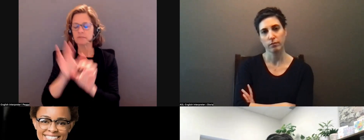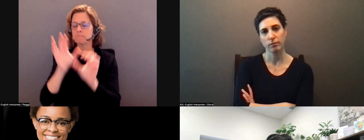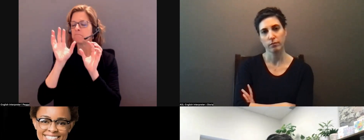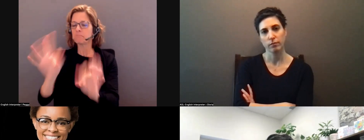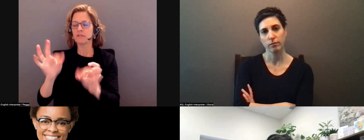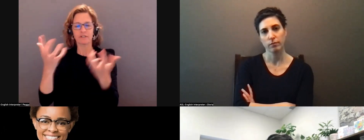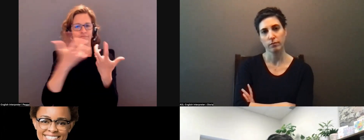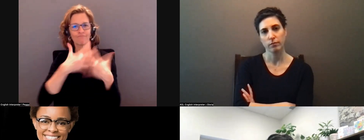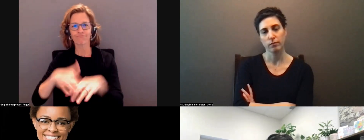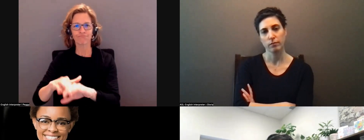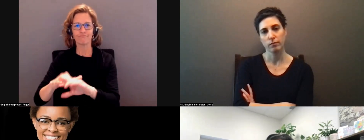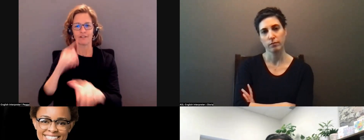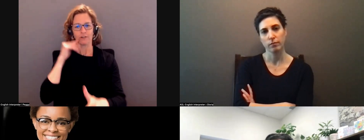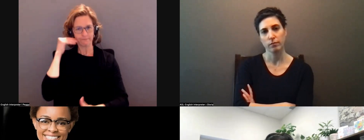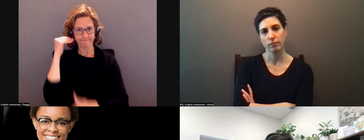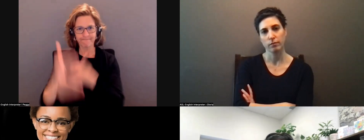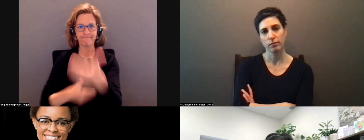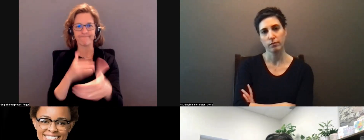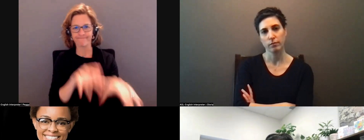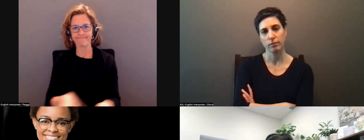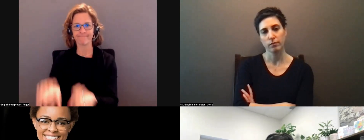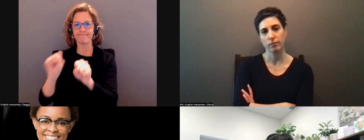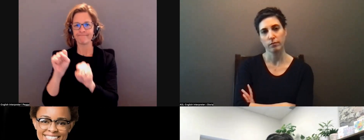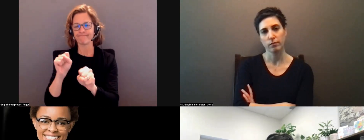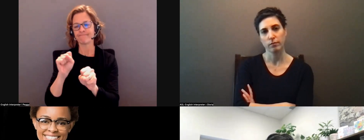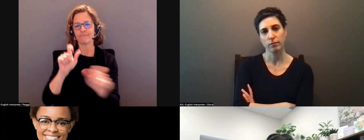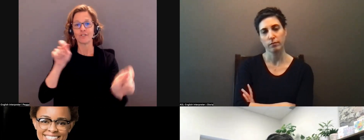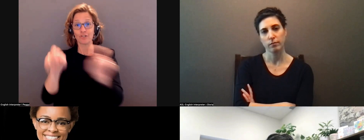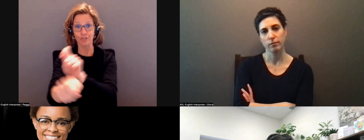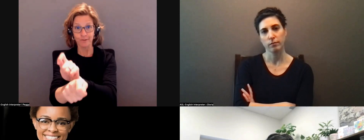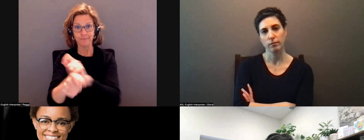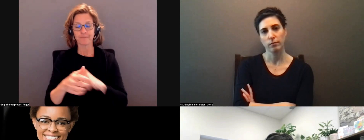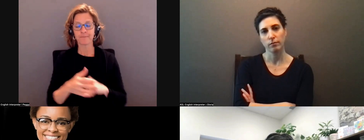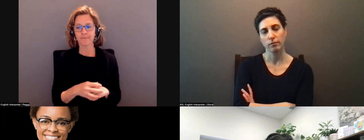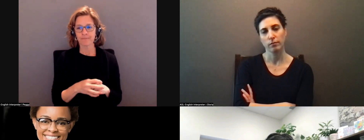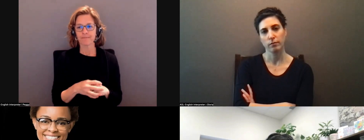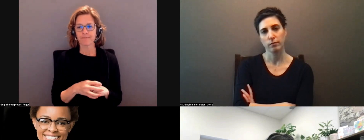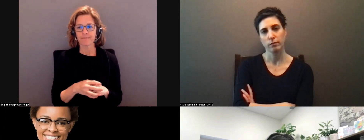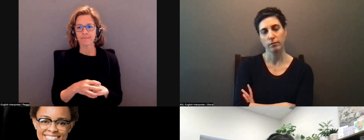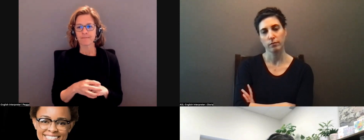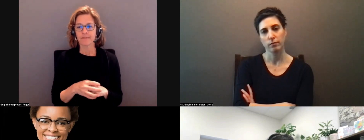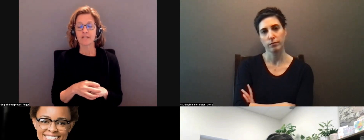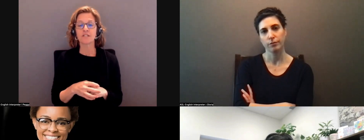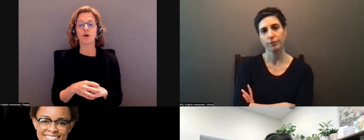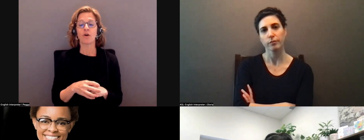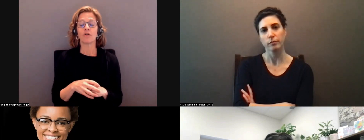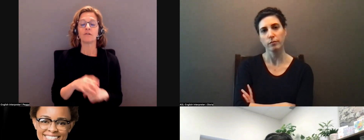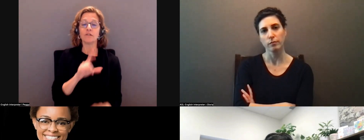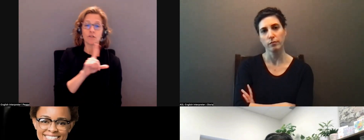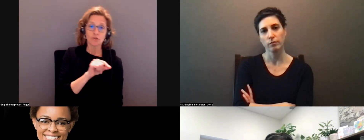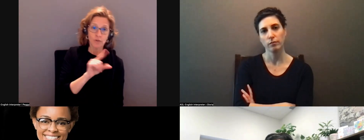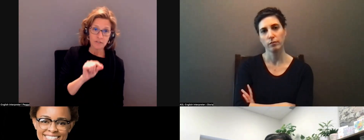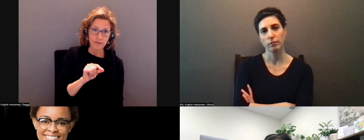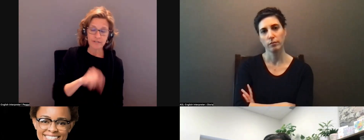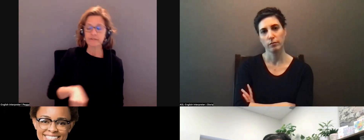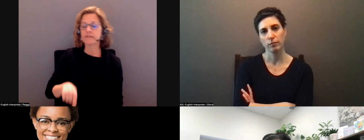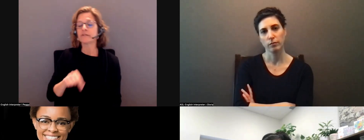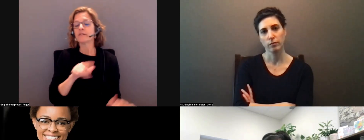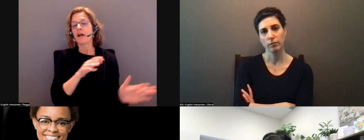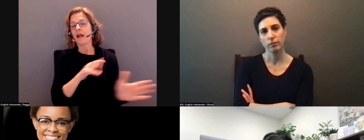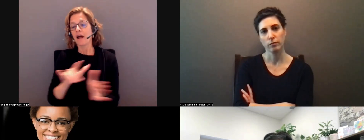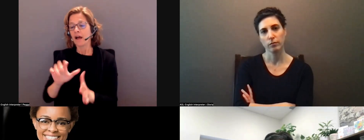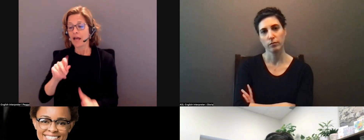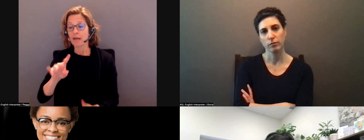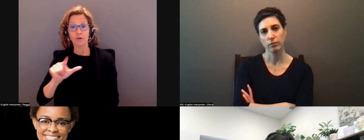were able to continue on with in April 2021 and into April 2022. And we've